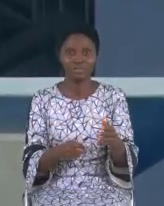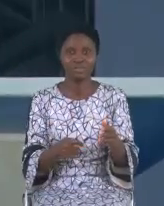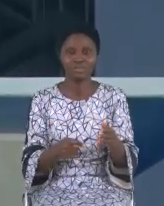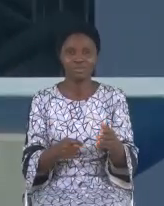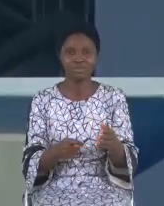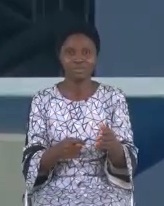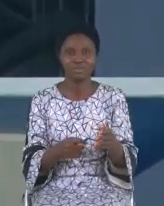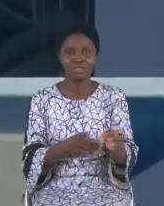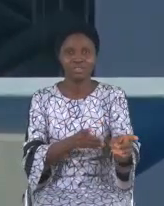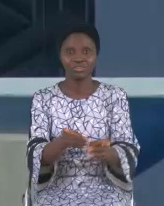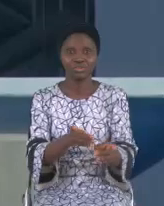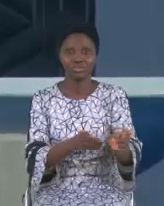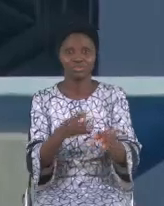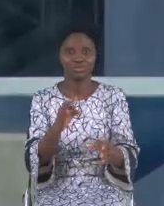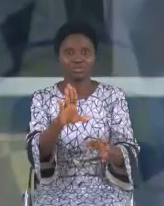your address